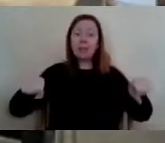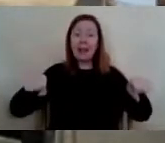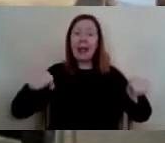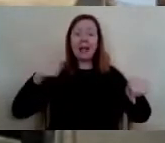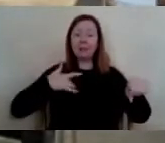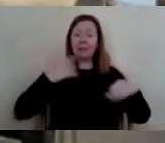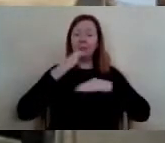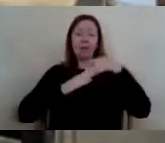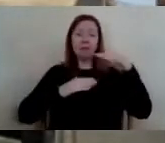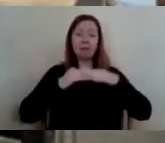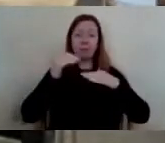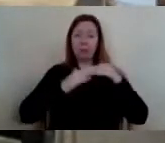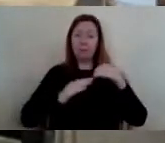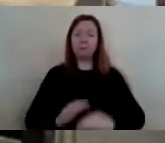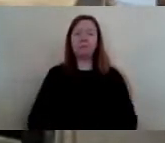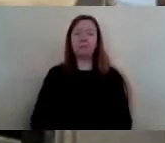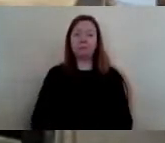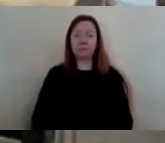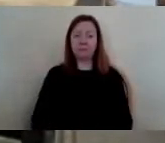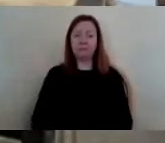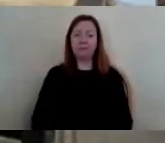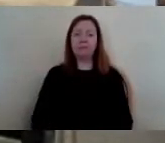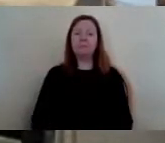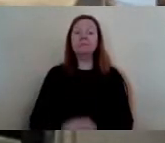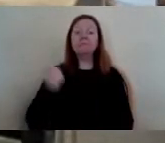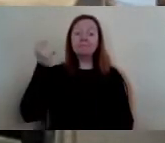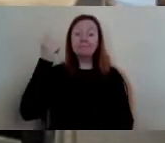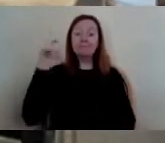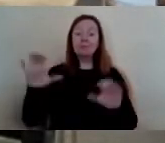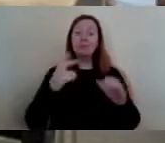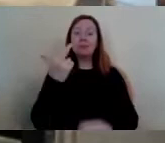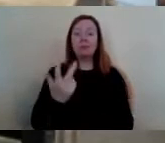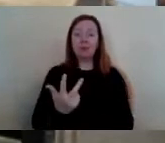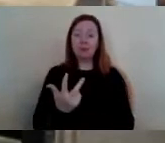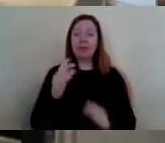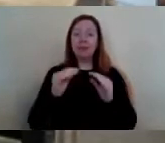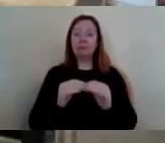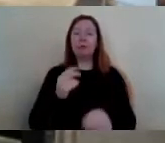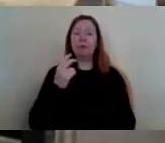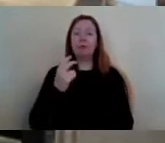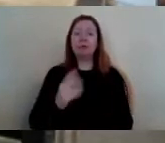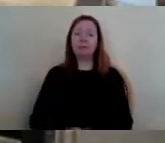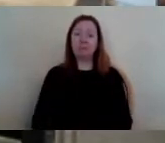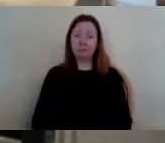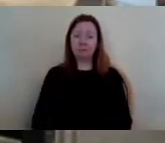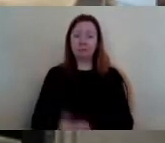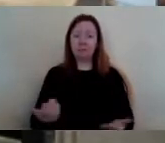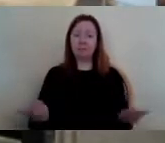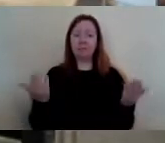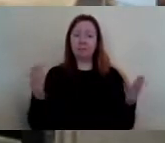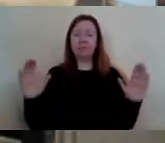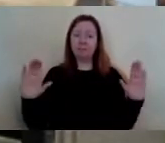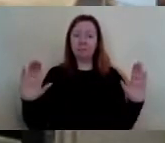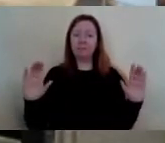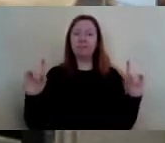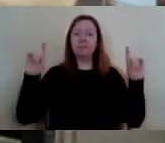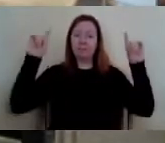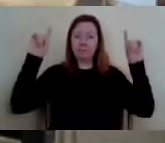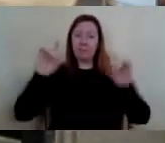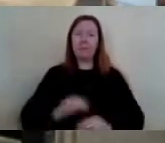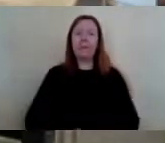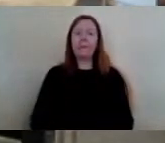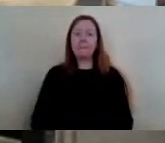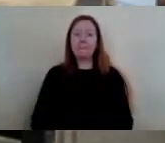comfortably. Turn and back down. We're going to do 3 more of these. Here's curl, turn and